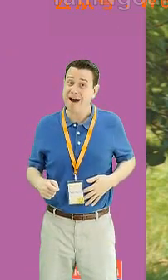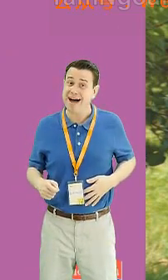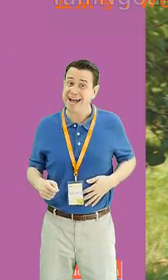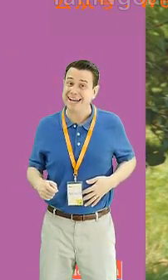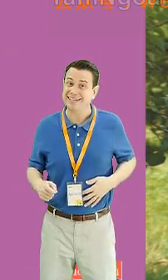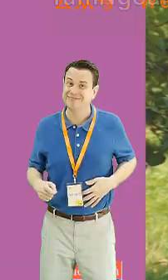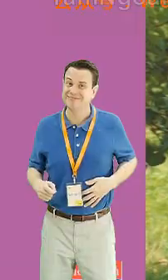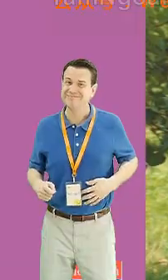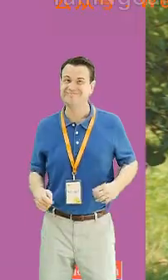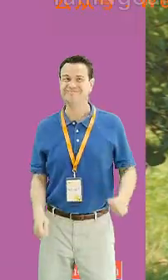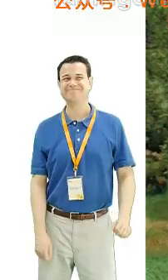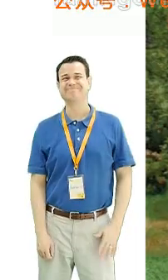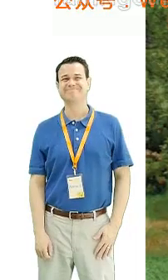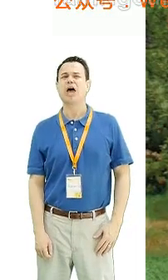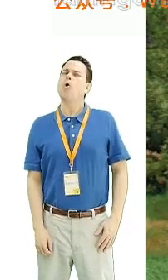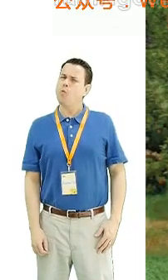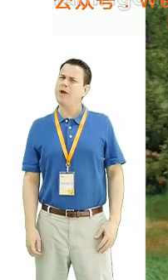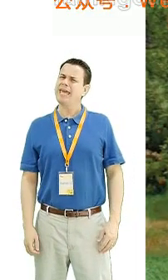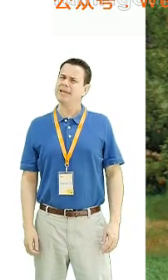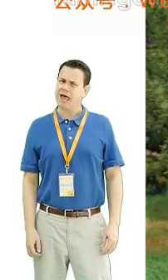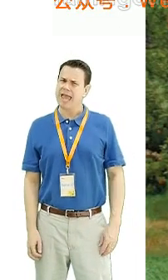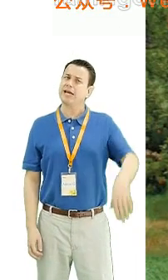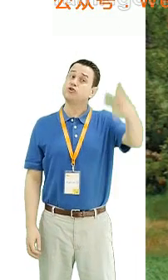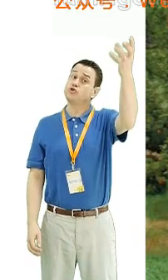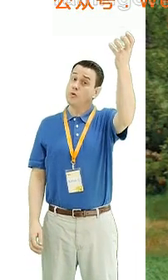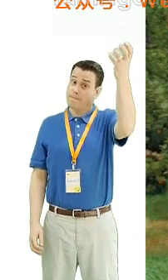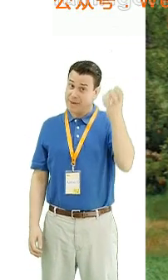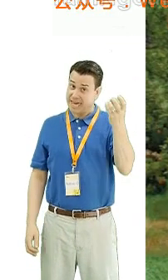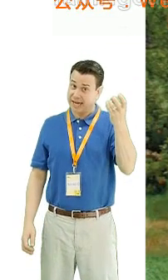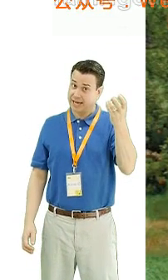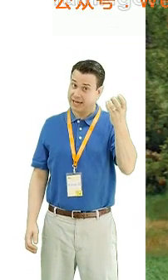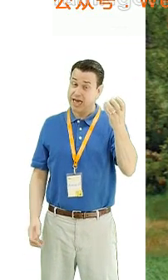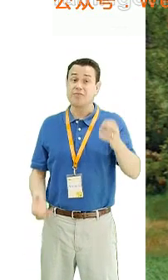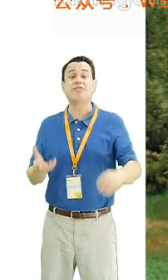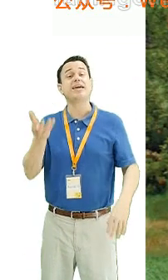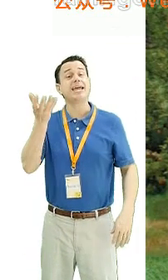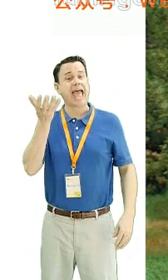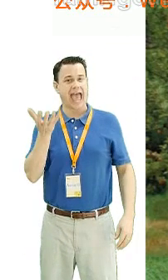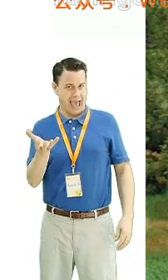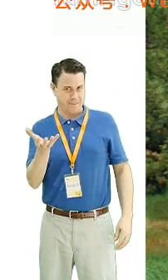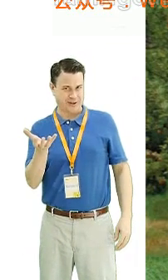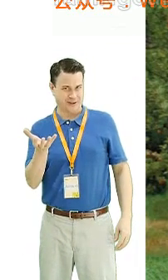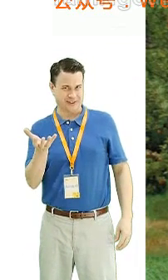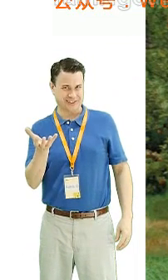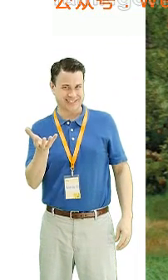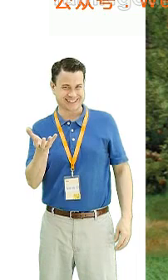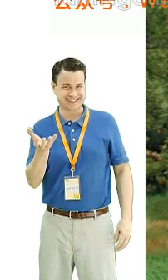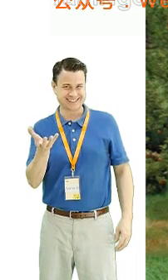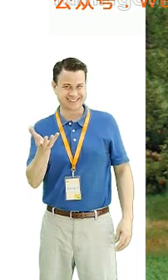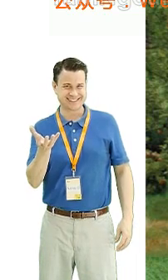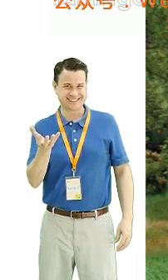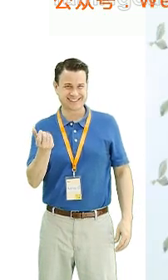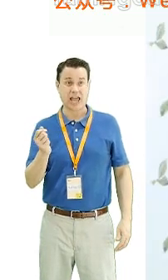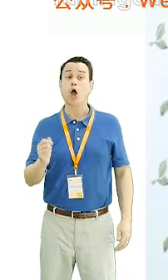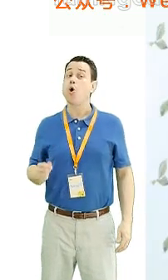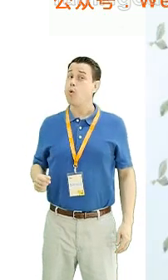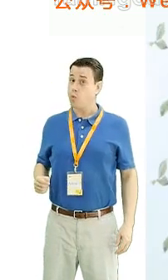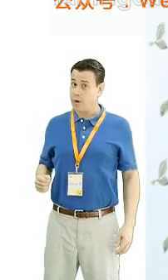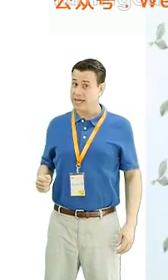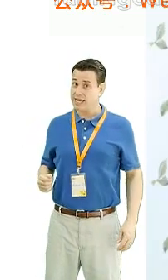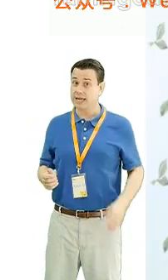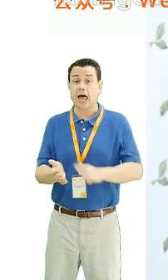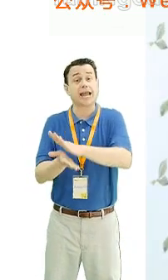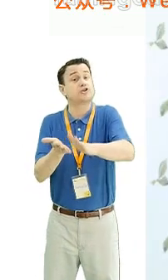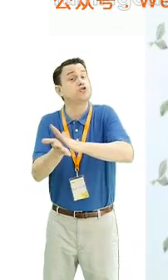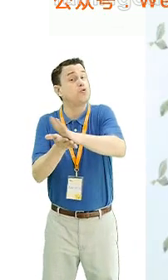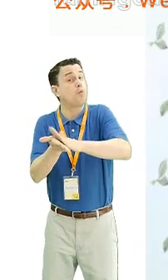Apple pie. We like to pick the apples.